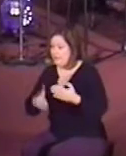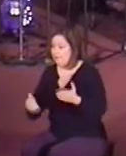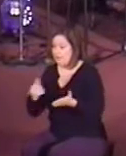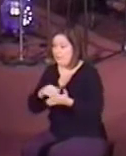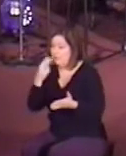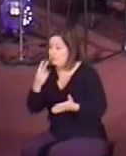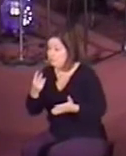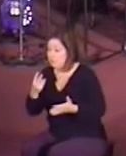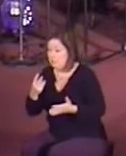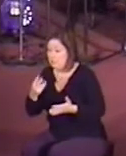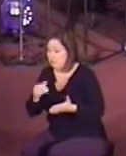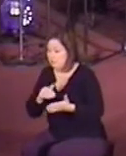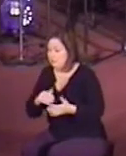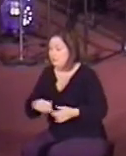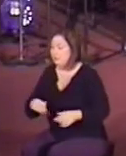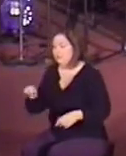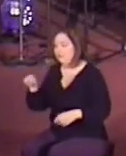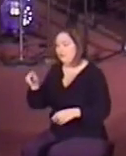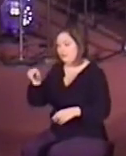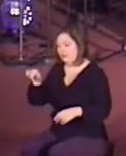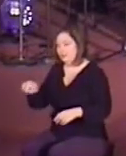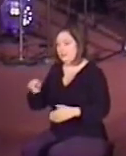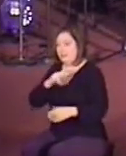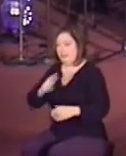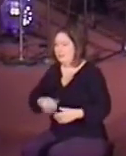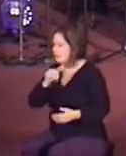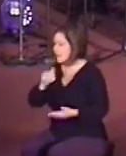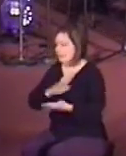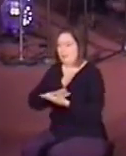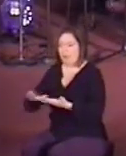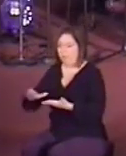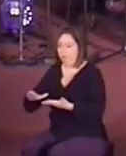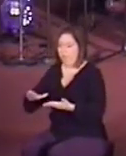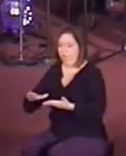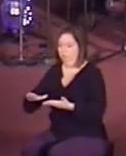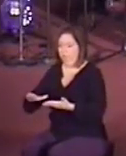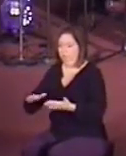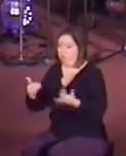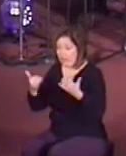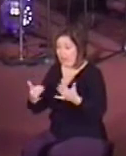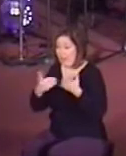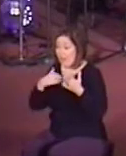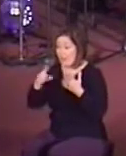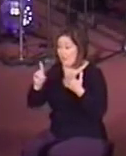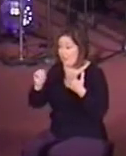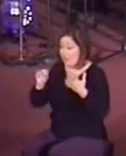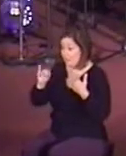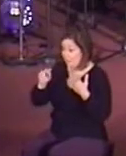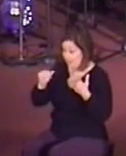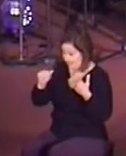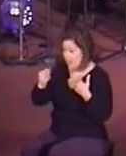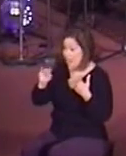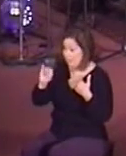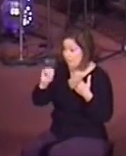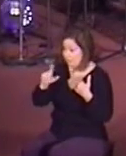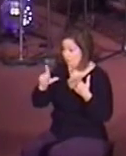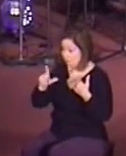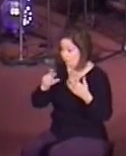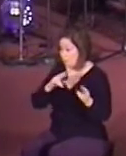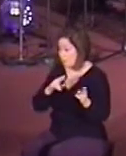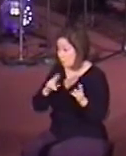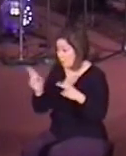a reputation for being a very kind human being at this point, right? And so here you've got Daniel ready to give the interpretation,